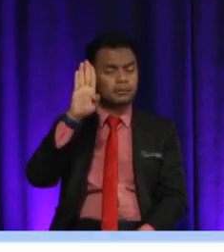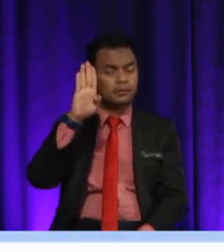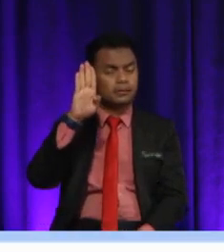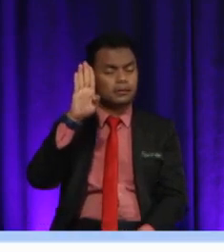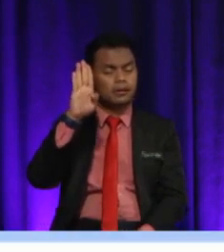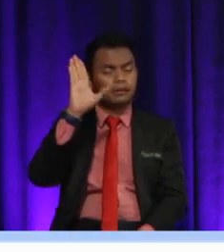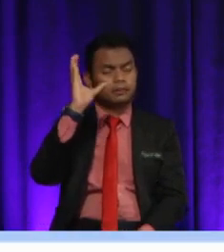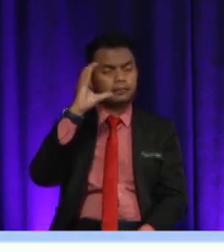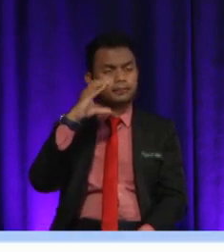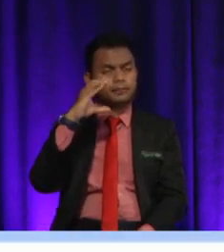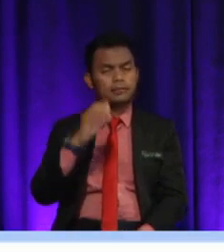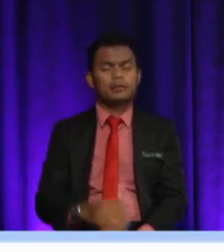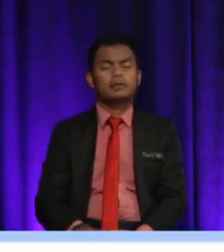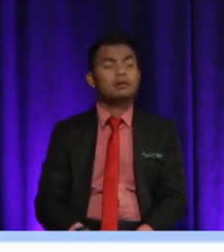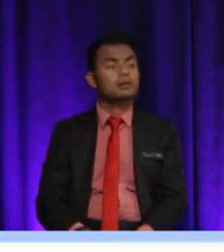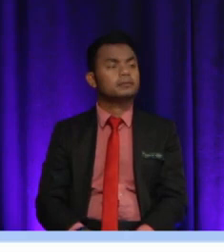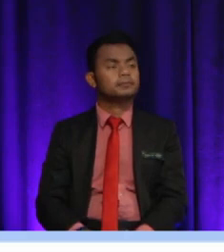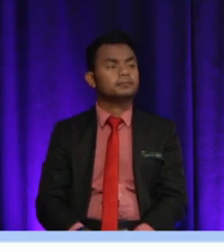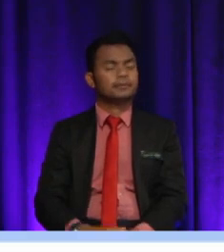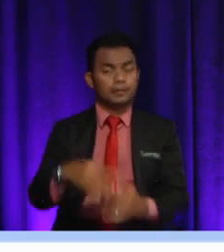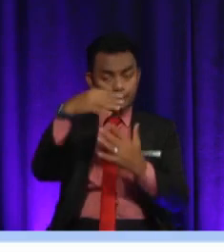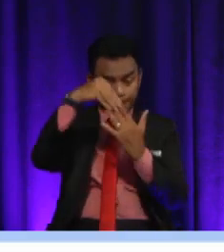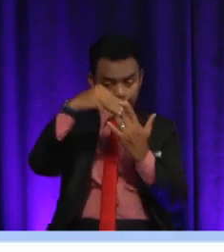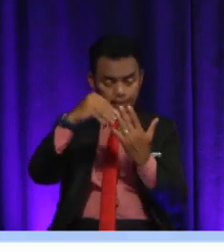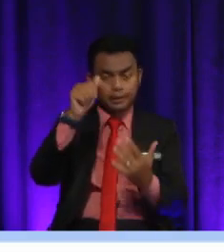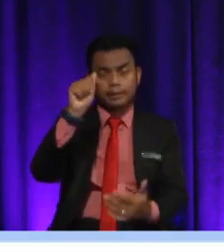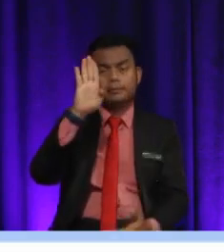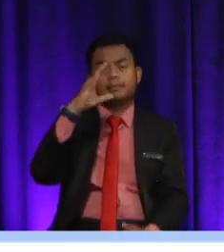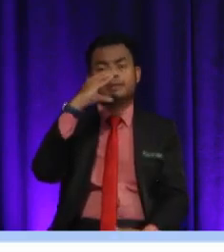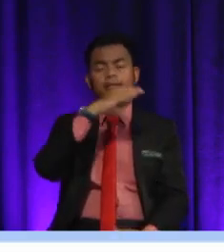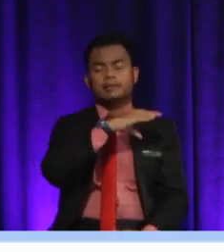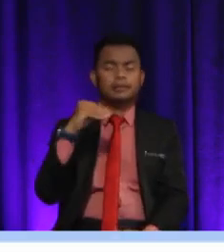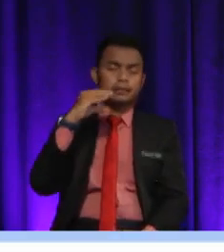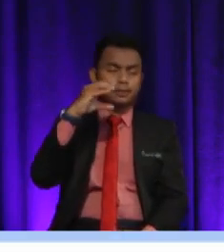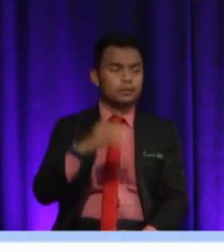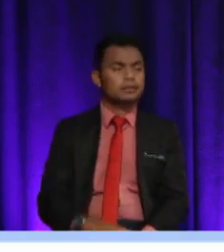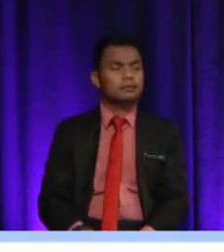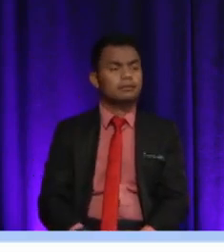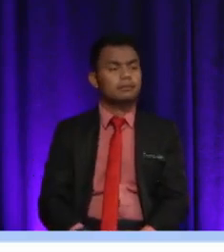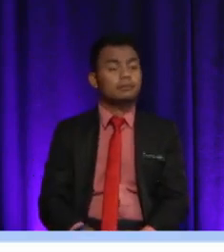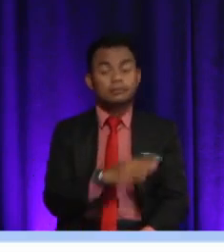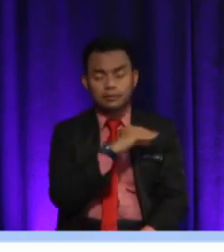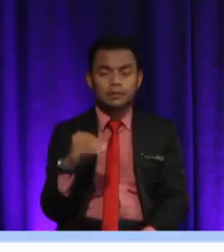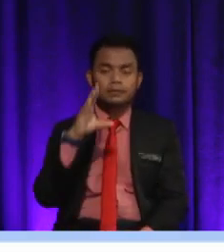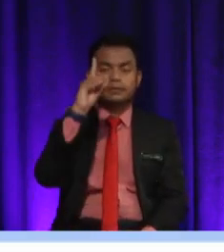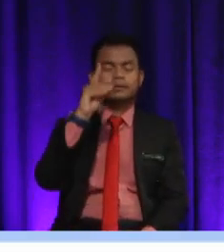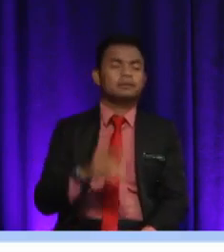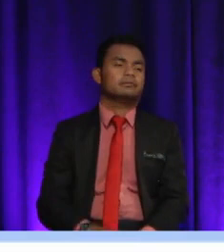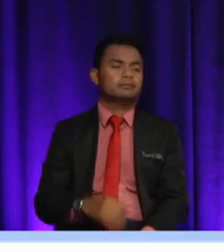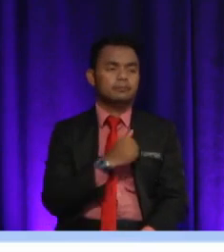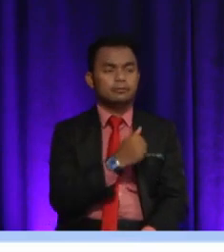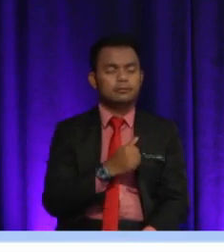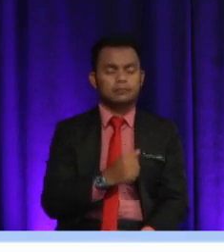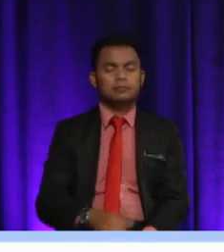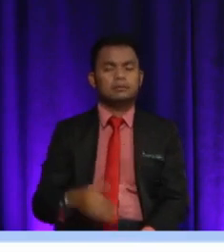liked photographing people around her. Option C, she had wanted to use her own savings to get the camera. And option D, she looked through books in